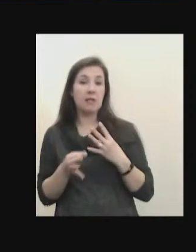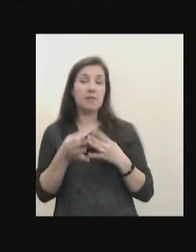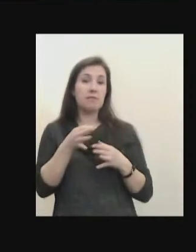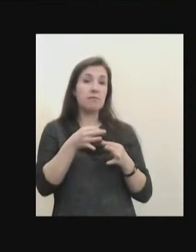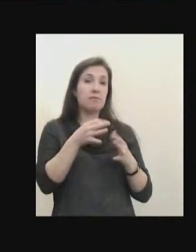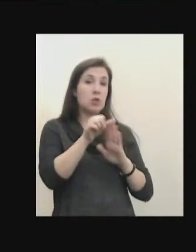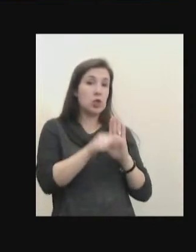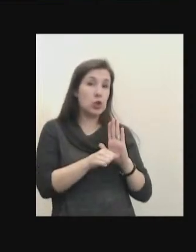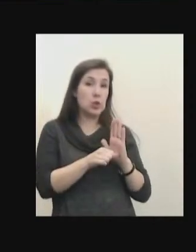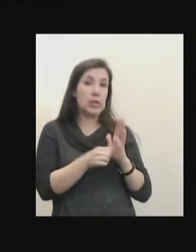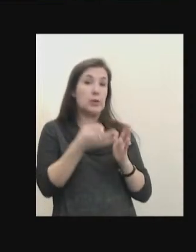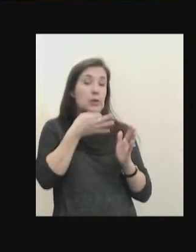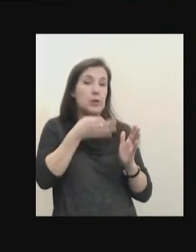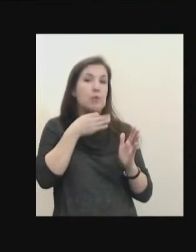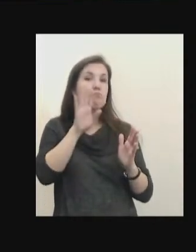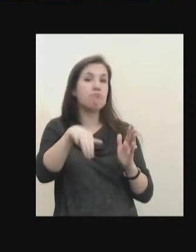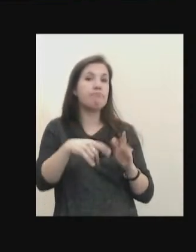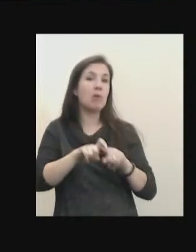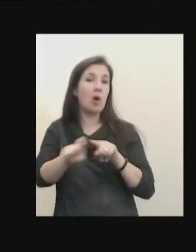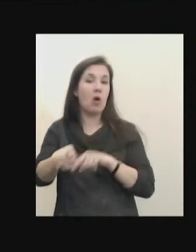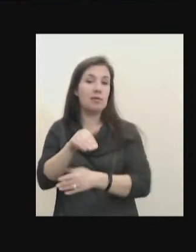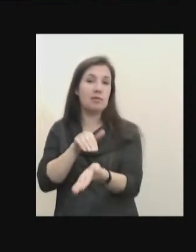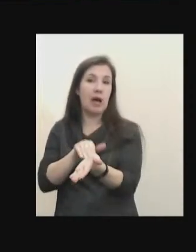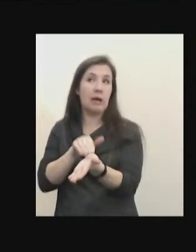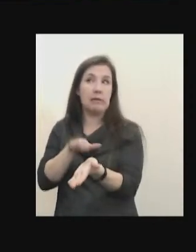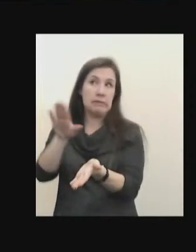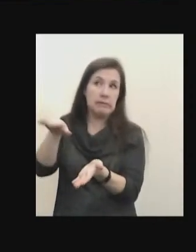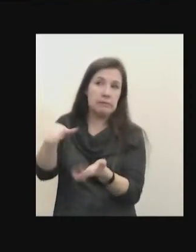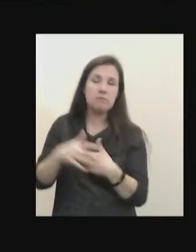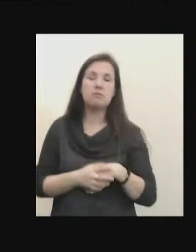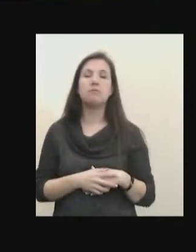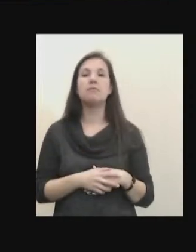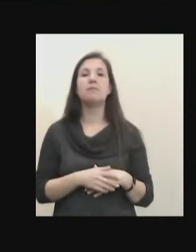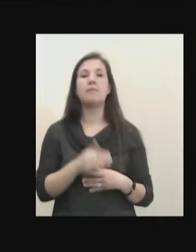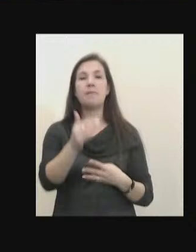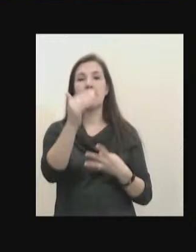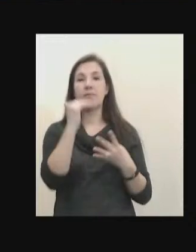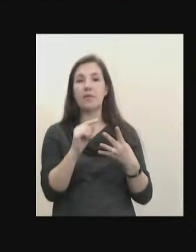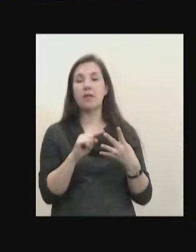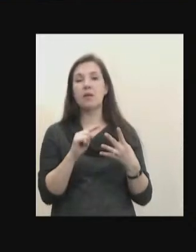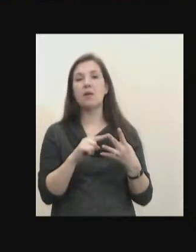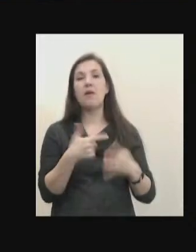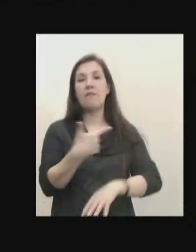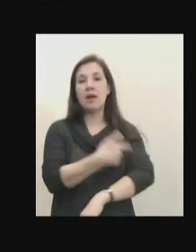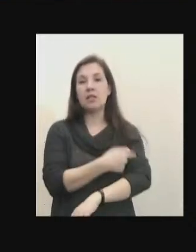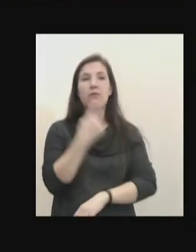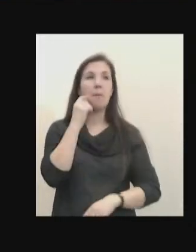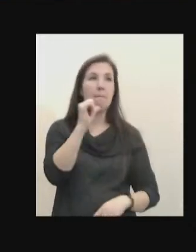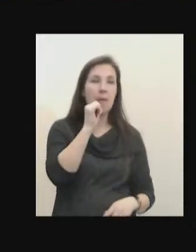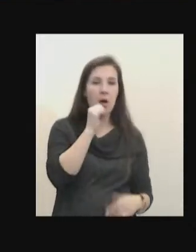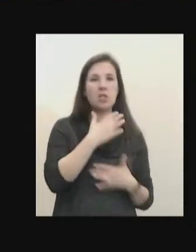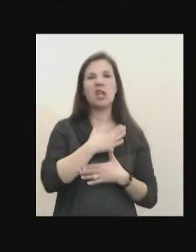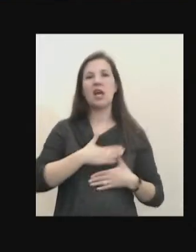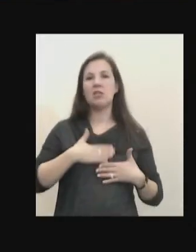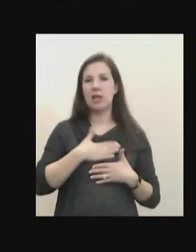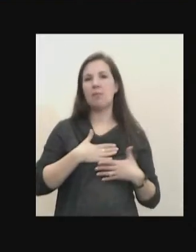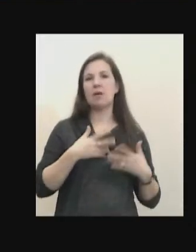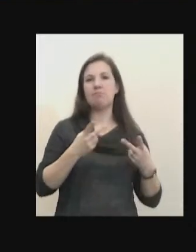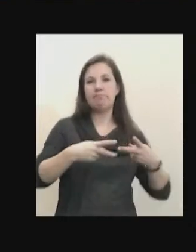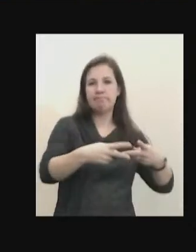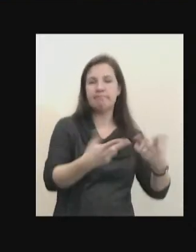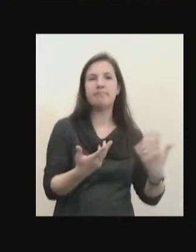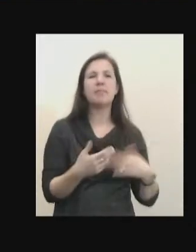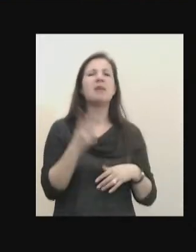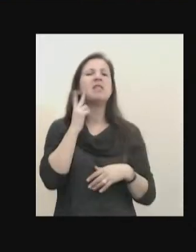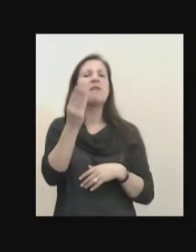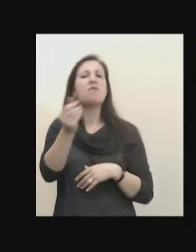doctor. Phase 2, vaccine mandates for bars, entertainment venues. I've just seen a few other locations